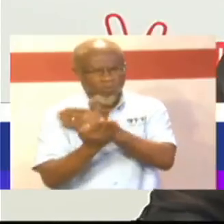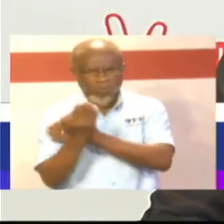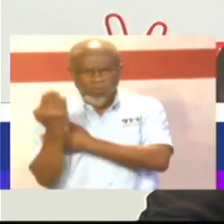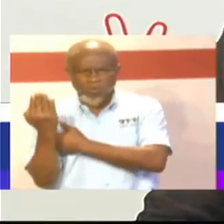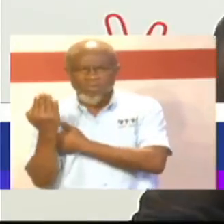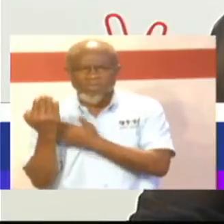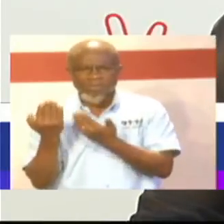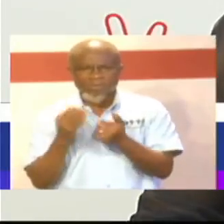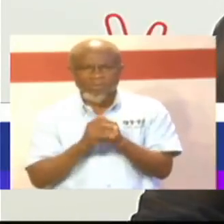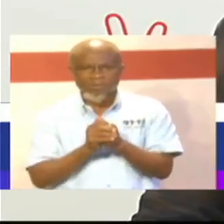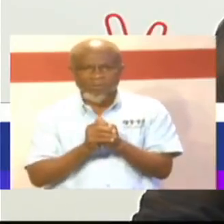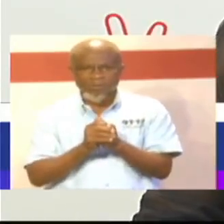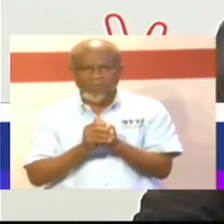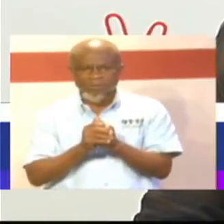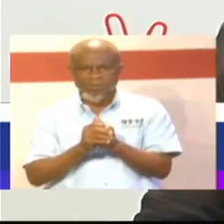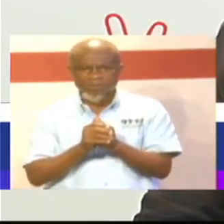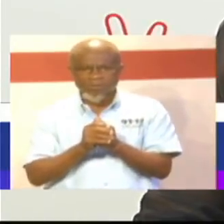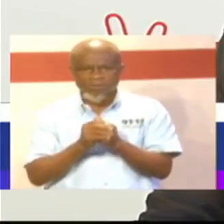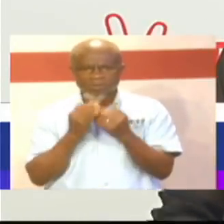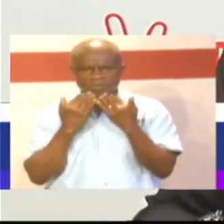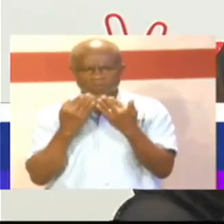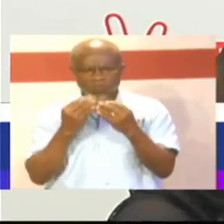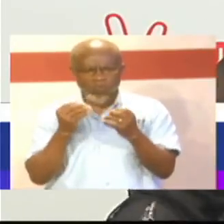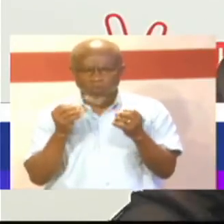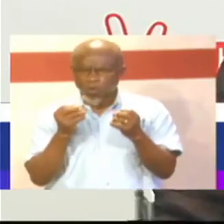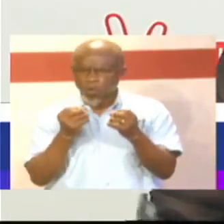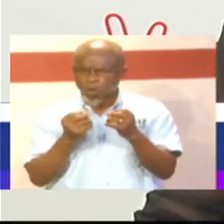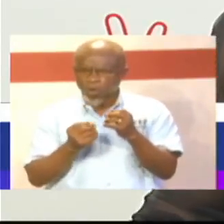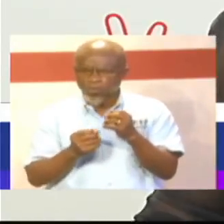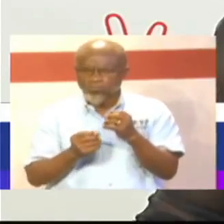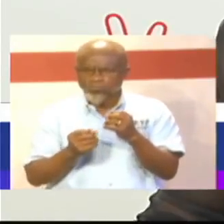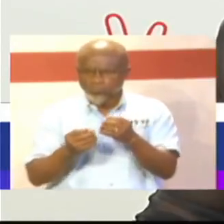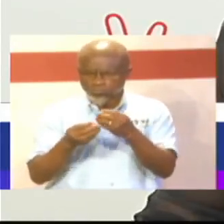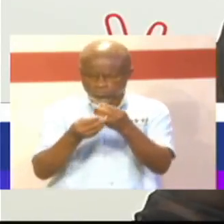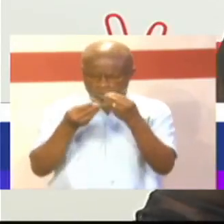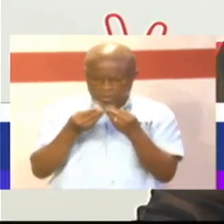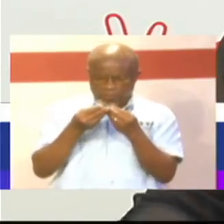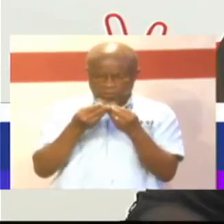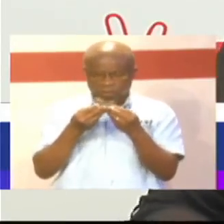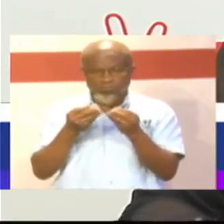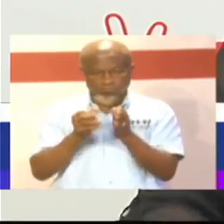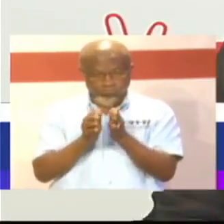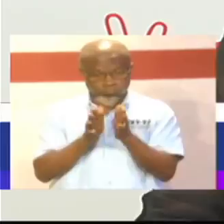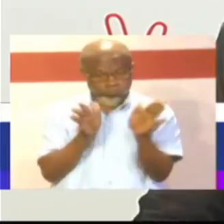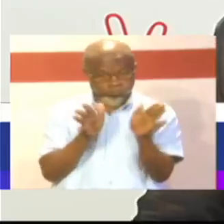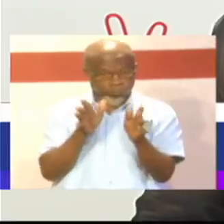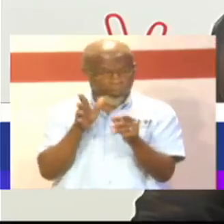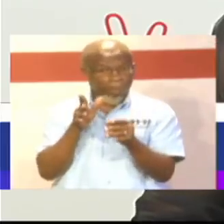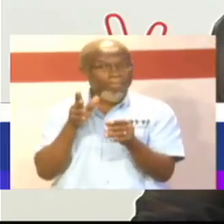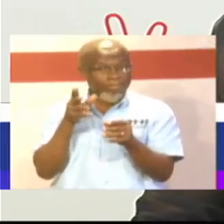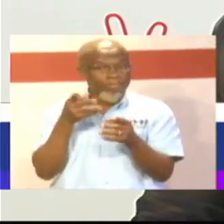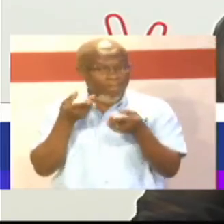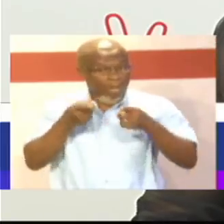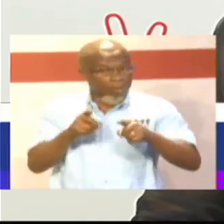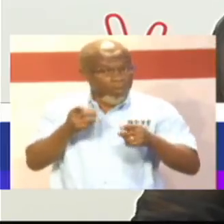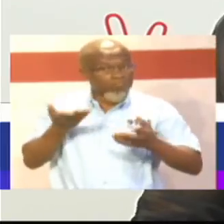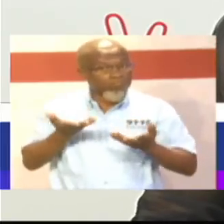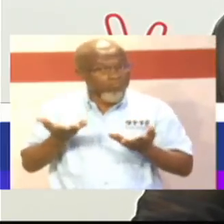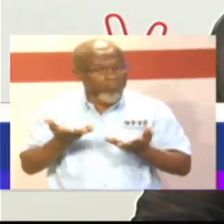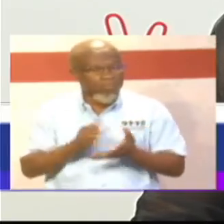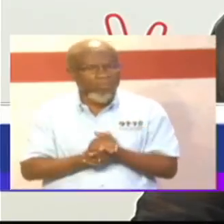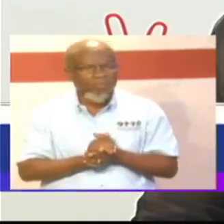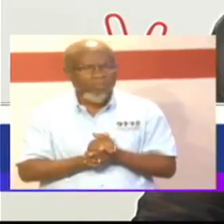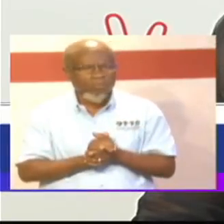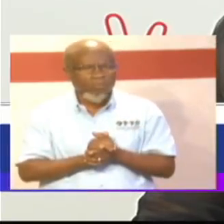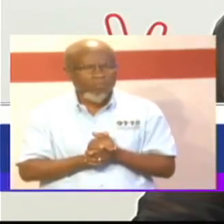Thank you very much for raising a very topical matter, which, of course, is in the public domain on today's newspaper.